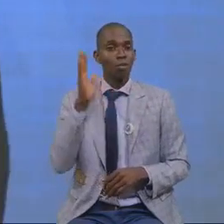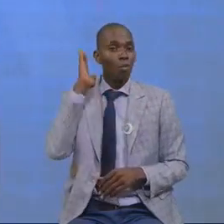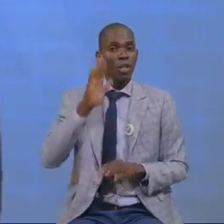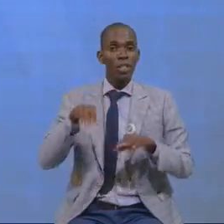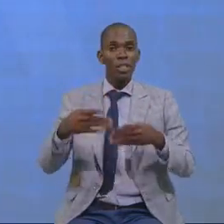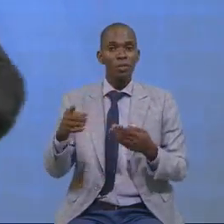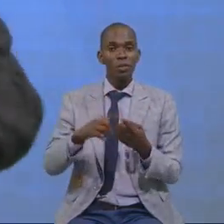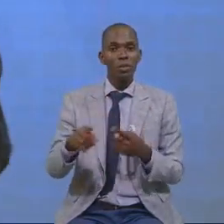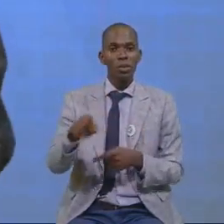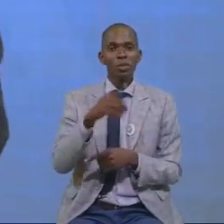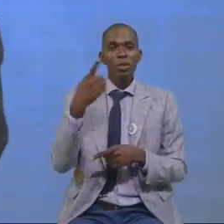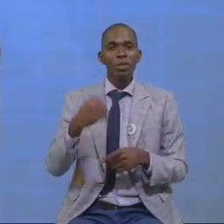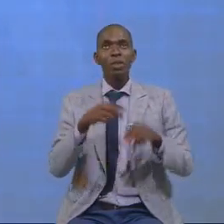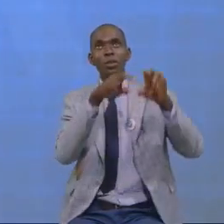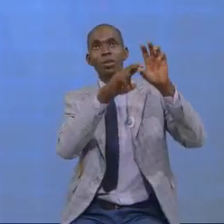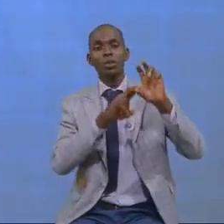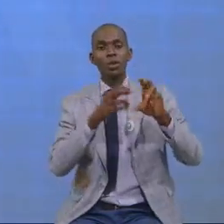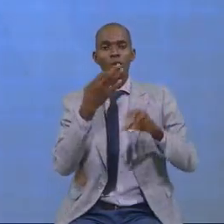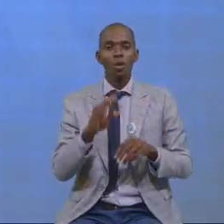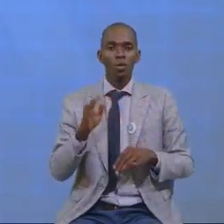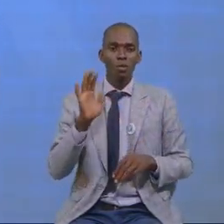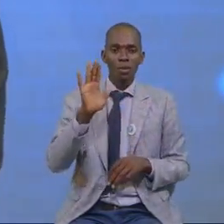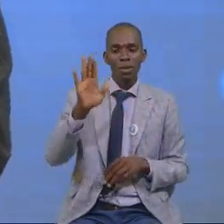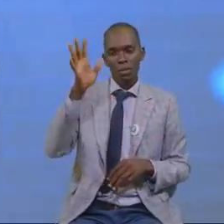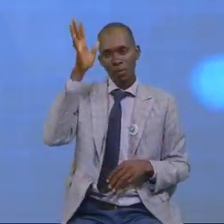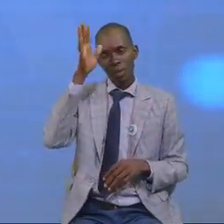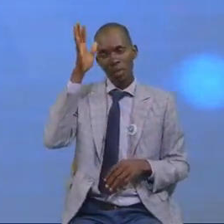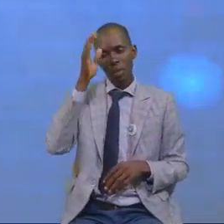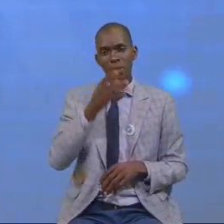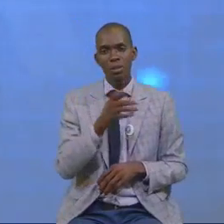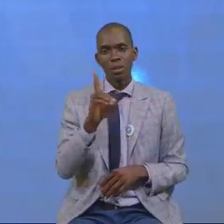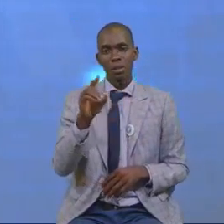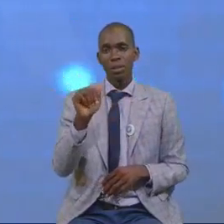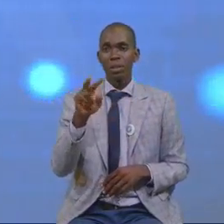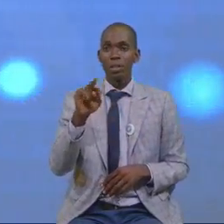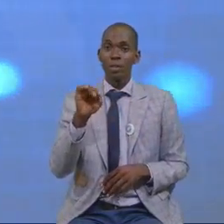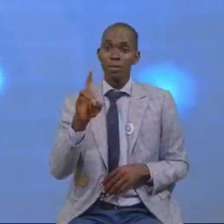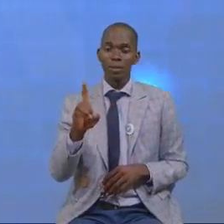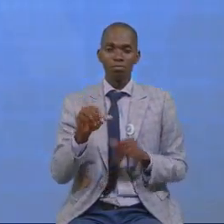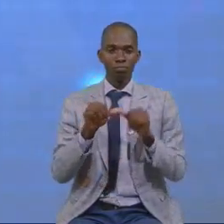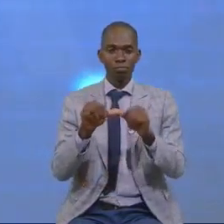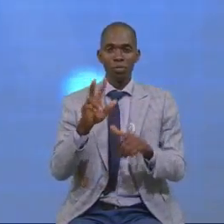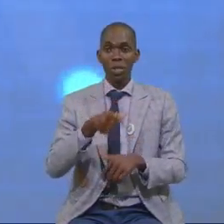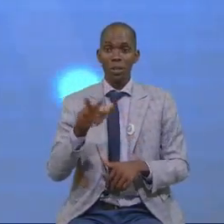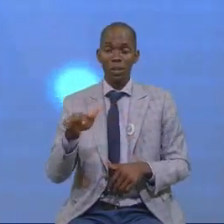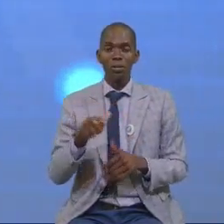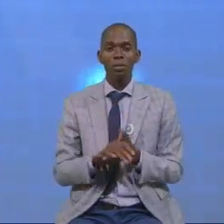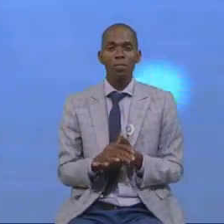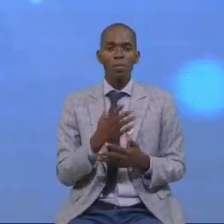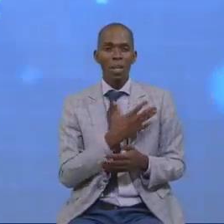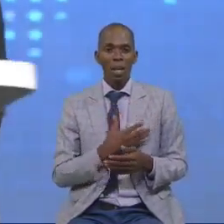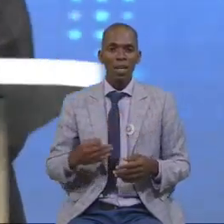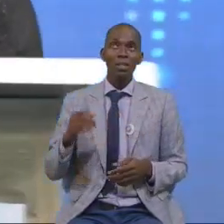the throne of his father David. Verse 33, it tells us, and he